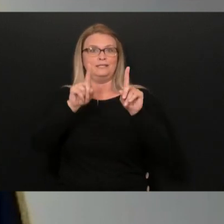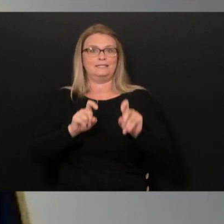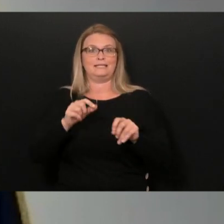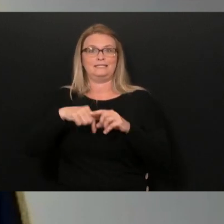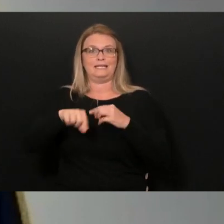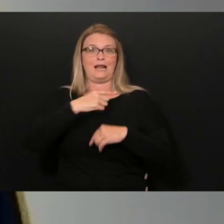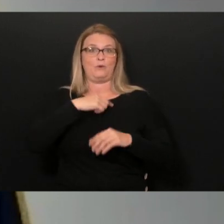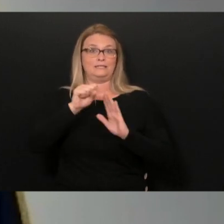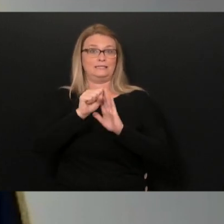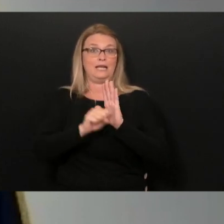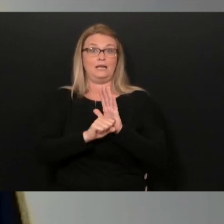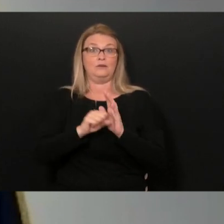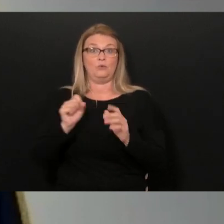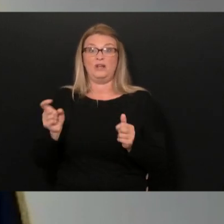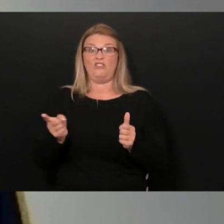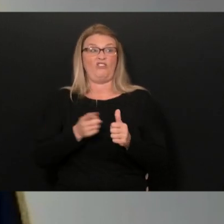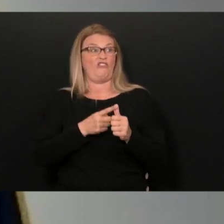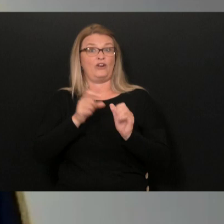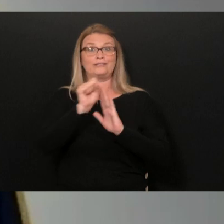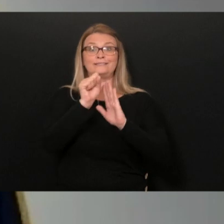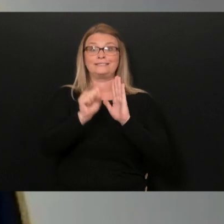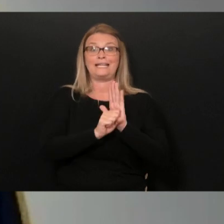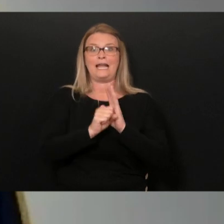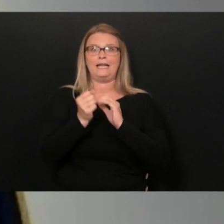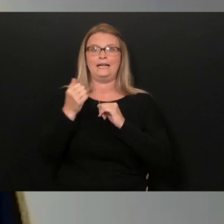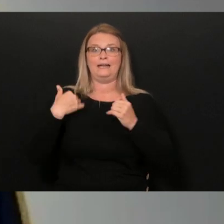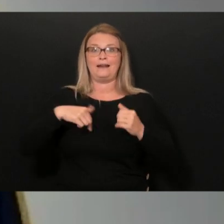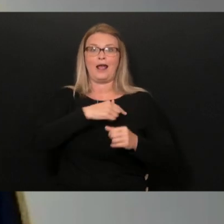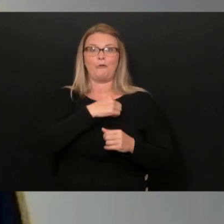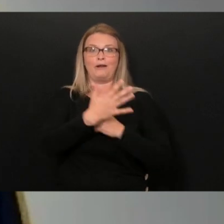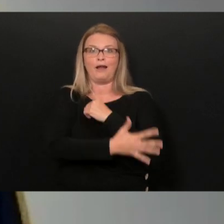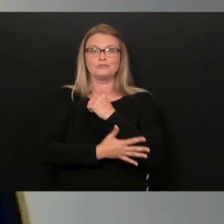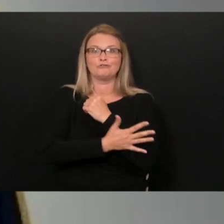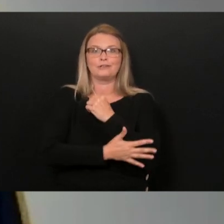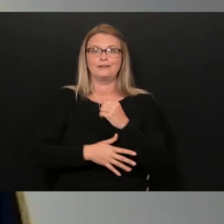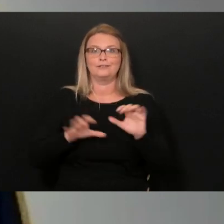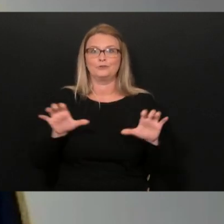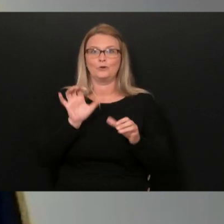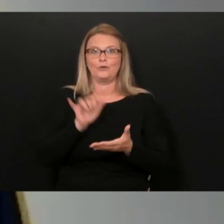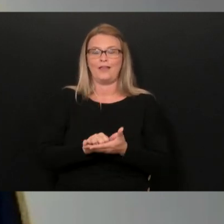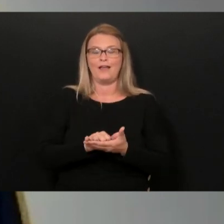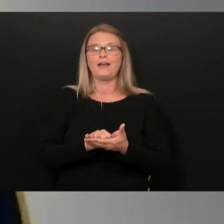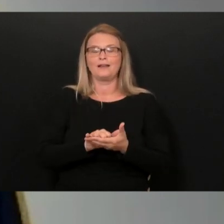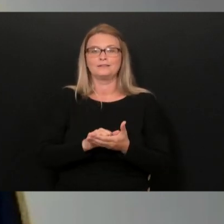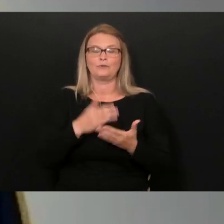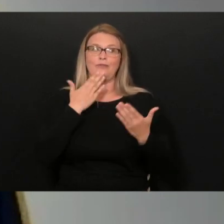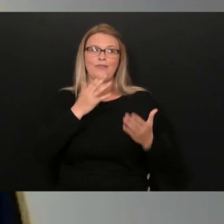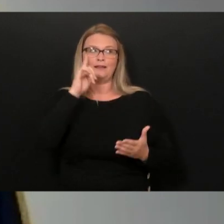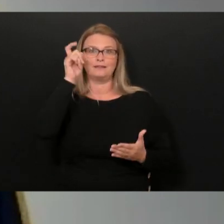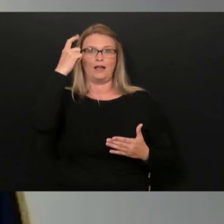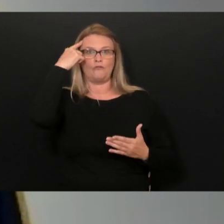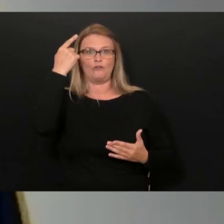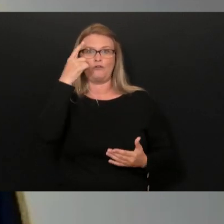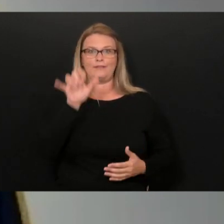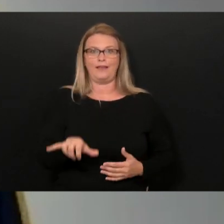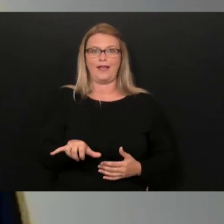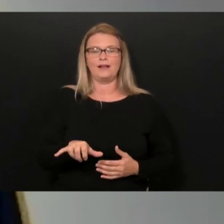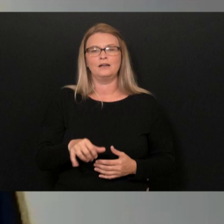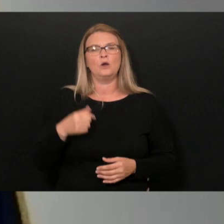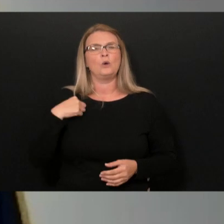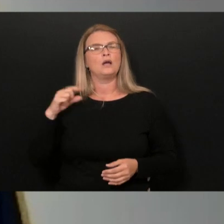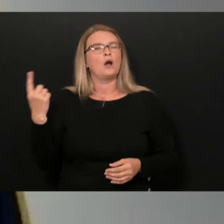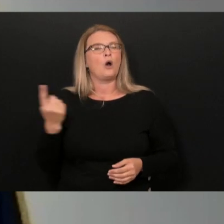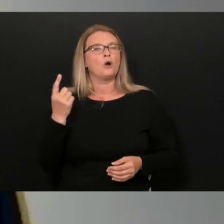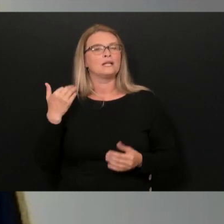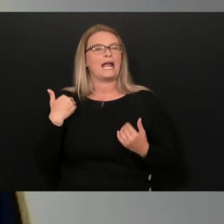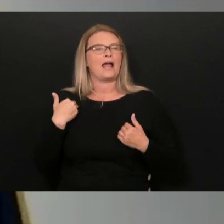do this. We thank the governor for his approach to this. We have, however, only about 80% of